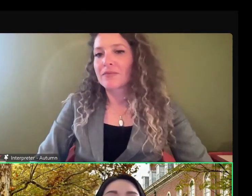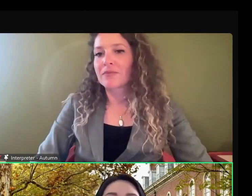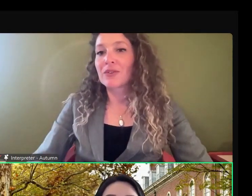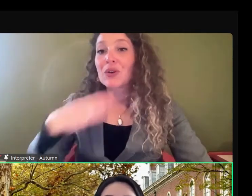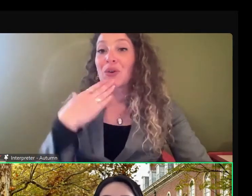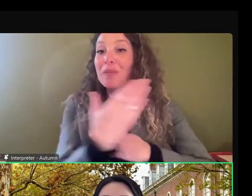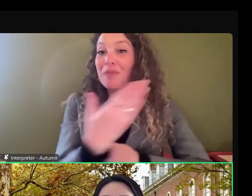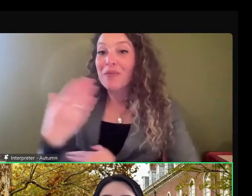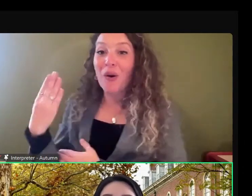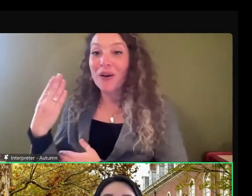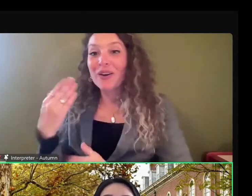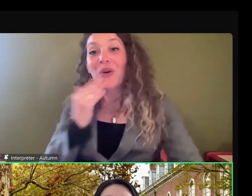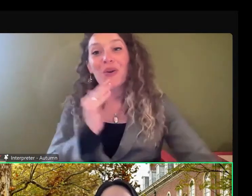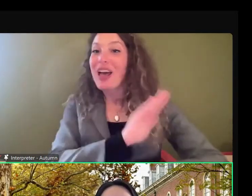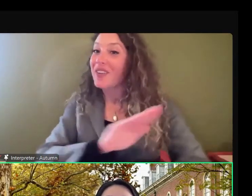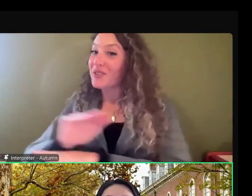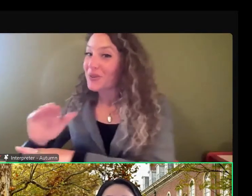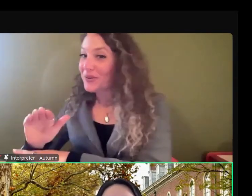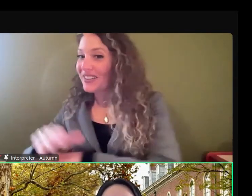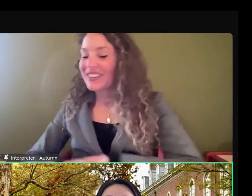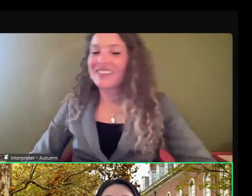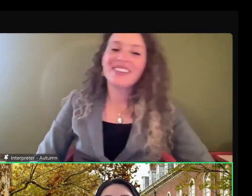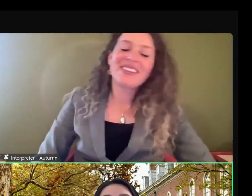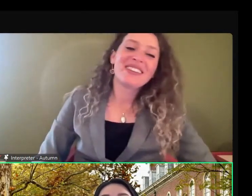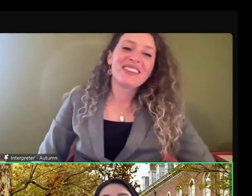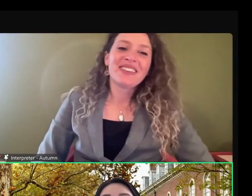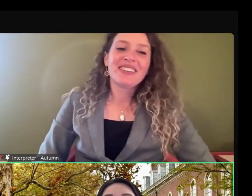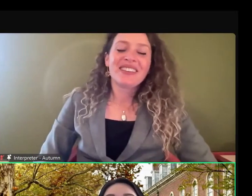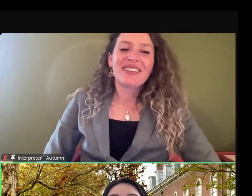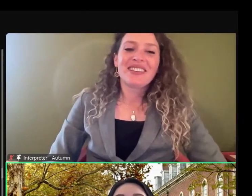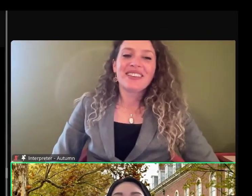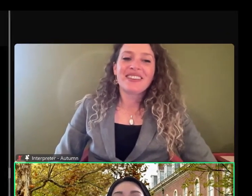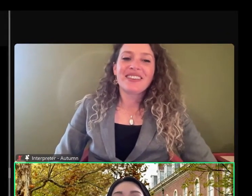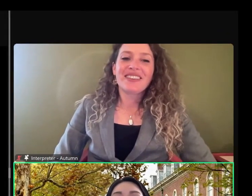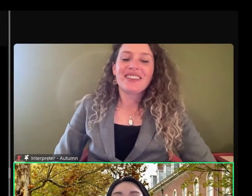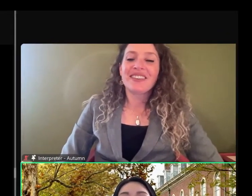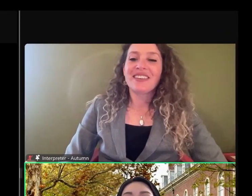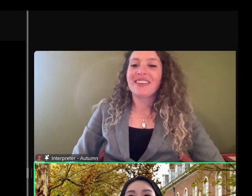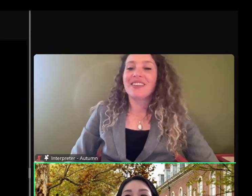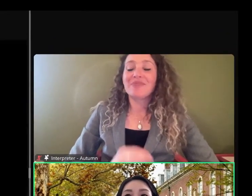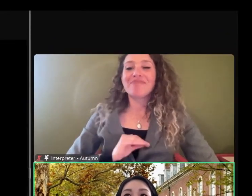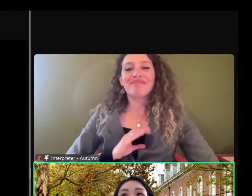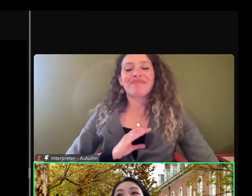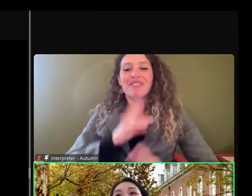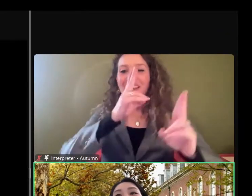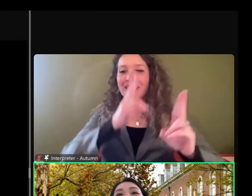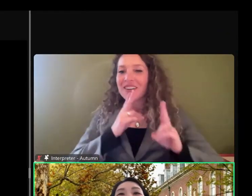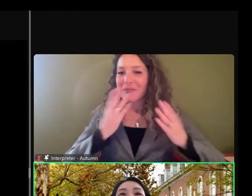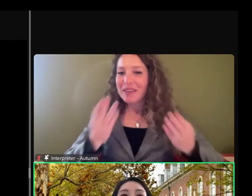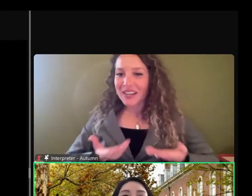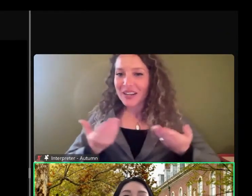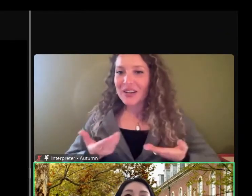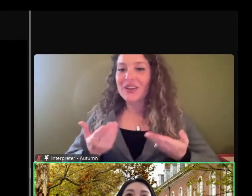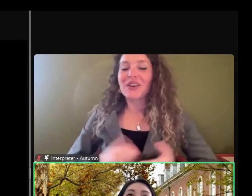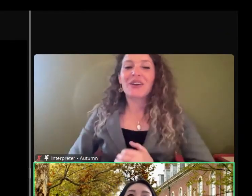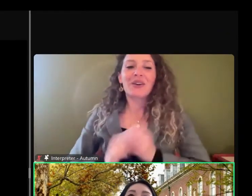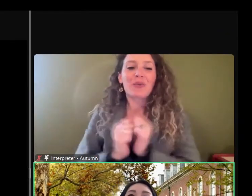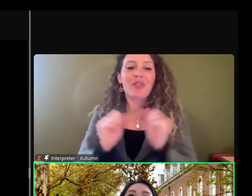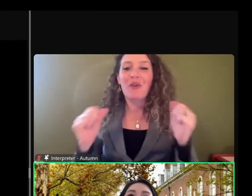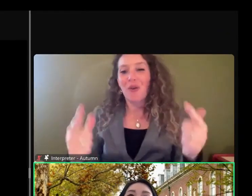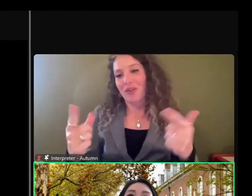Good morning or good afternoon. It's truly a privilege to be here with all of you